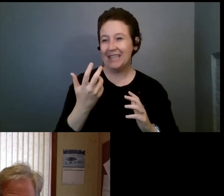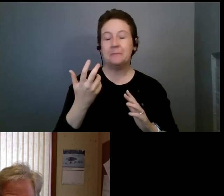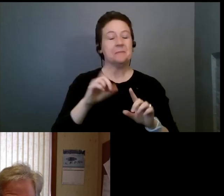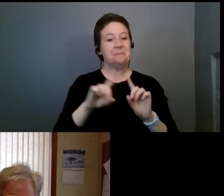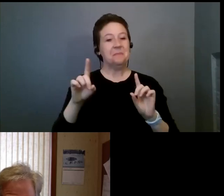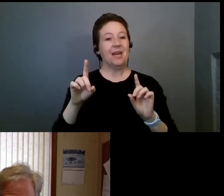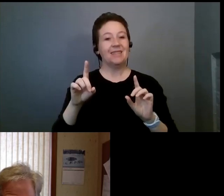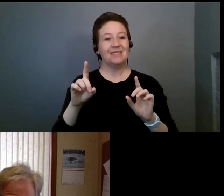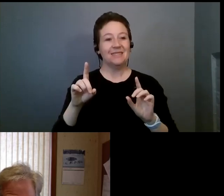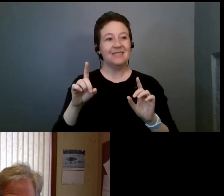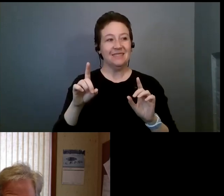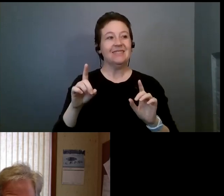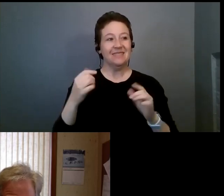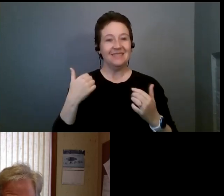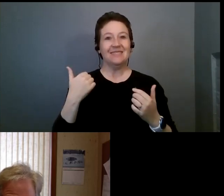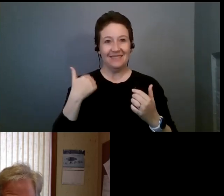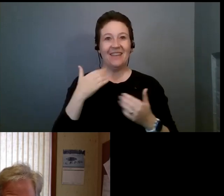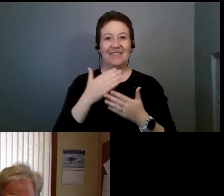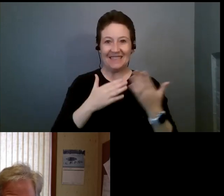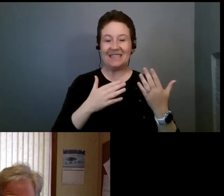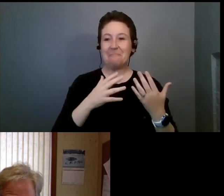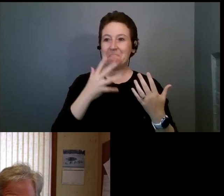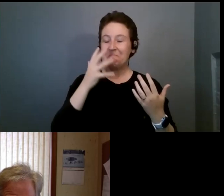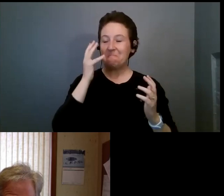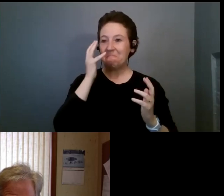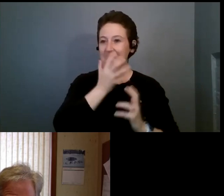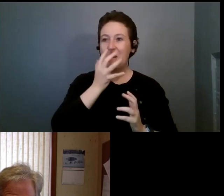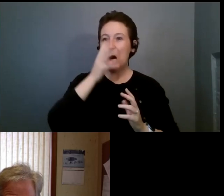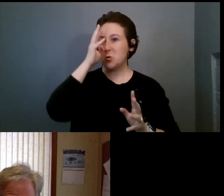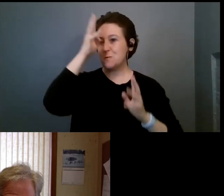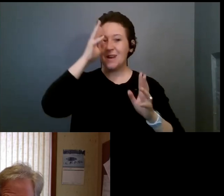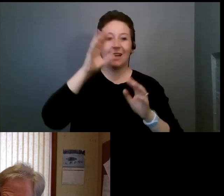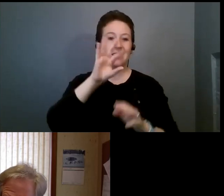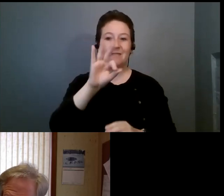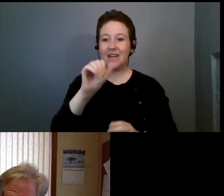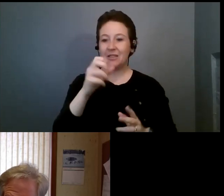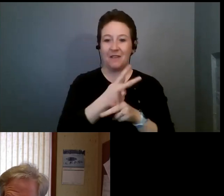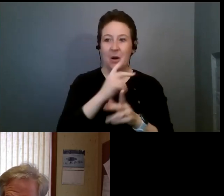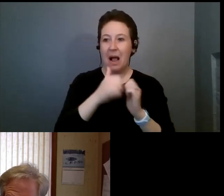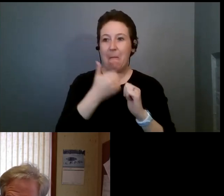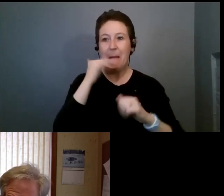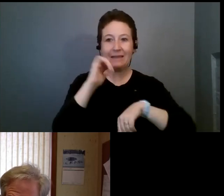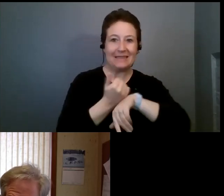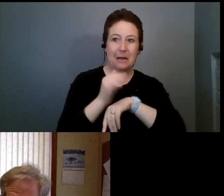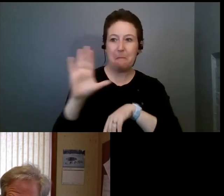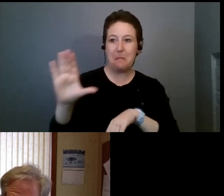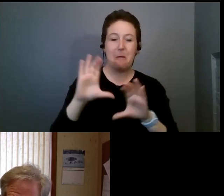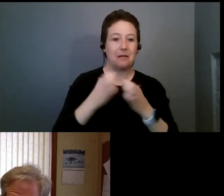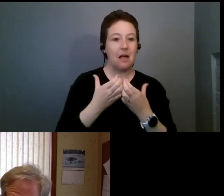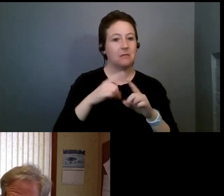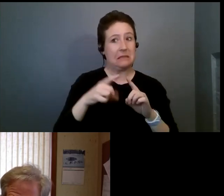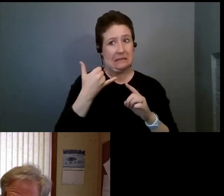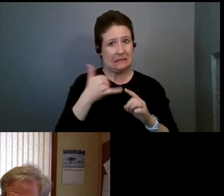managed, we have some innovative faculty that have figured out how to do that. But the enrollment there remains